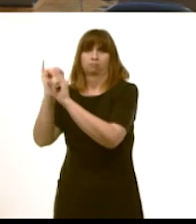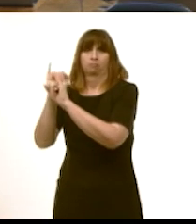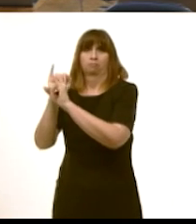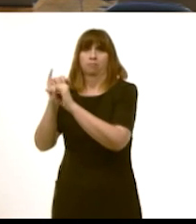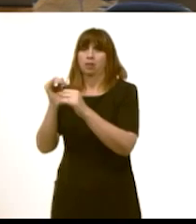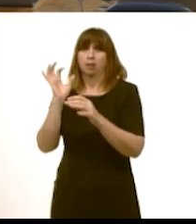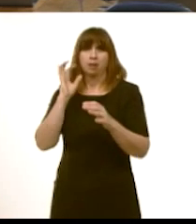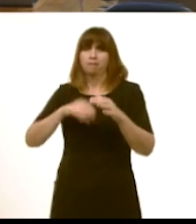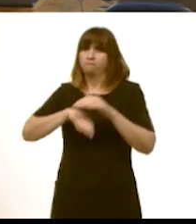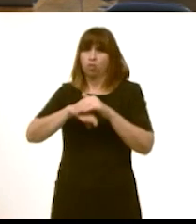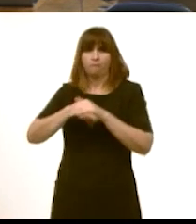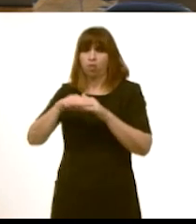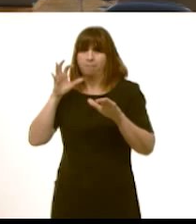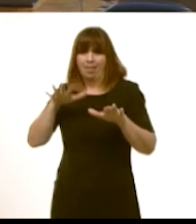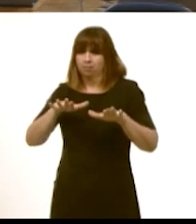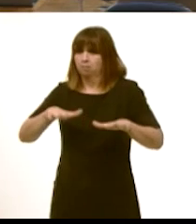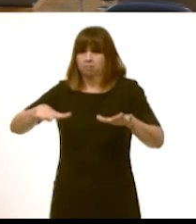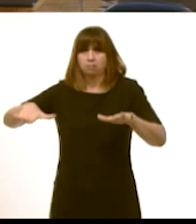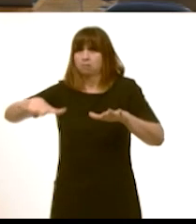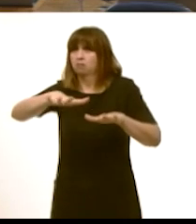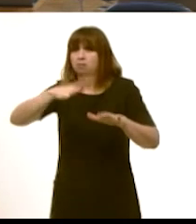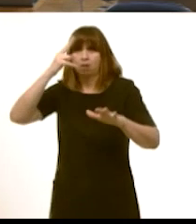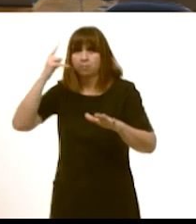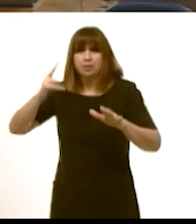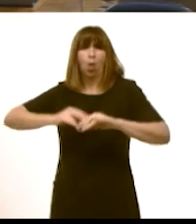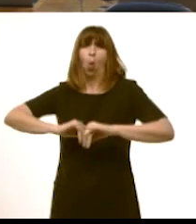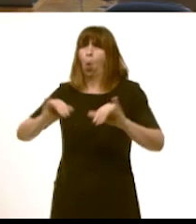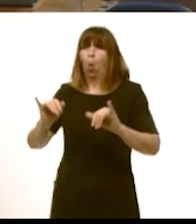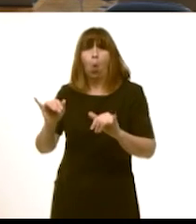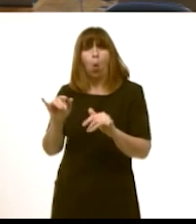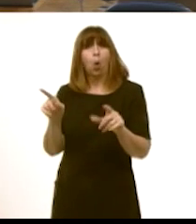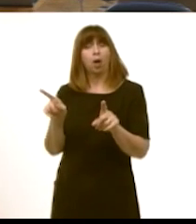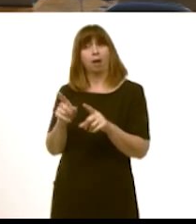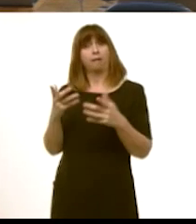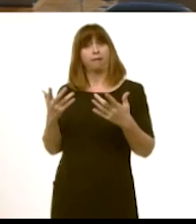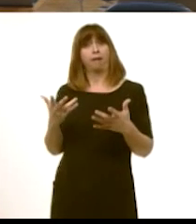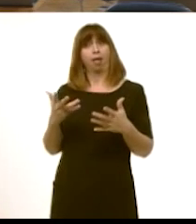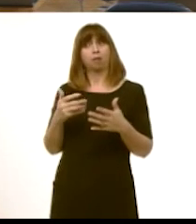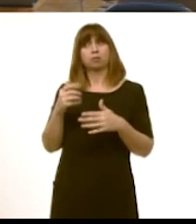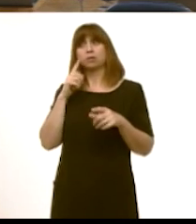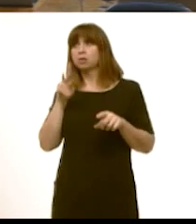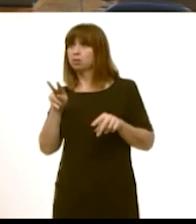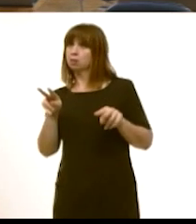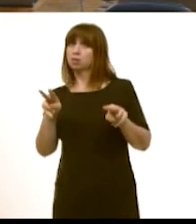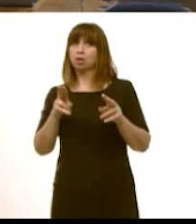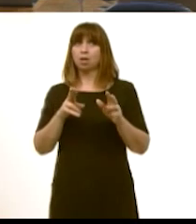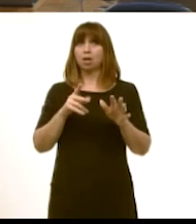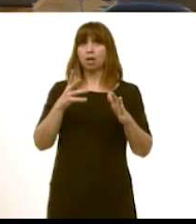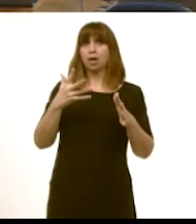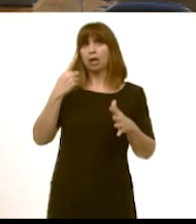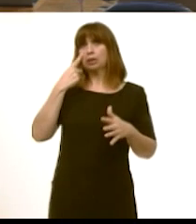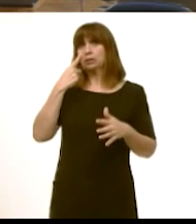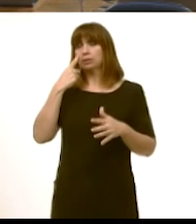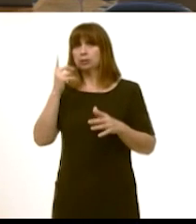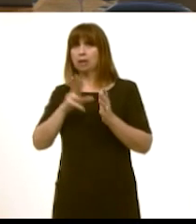blocking in England on an unprecedented scale, and you have the first stages of privatisation and moves towards the breakup